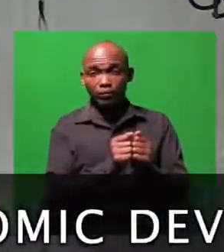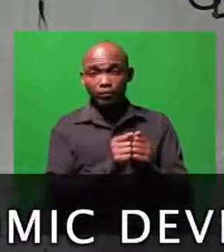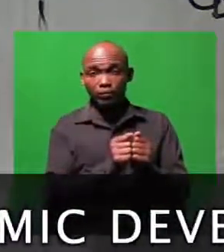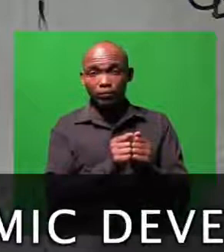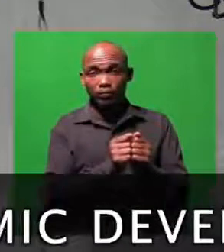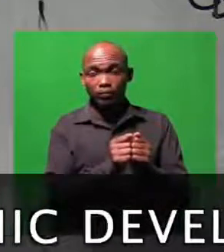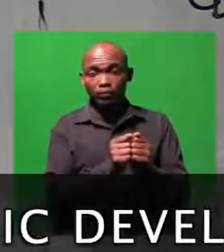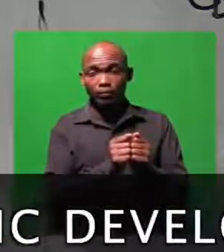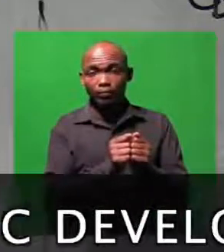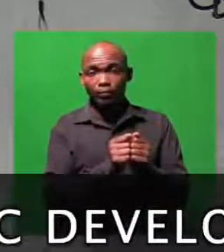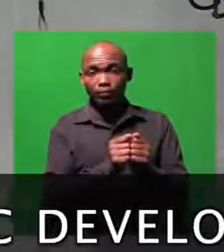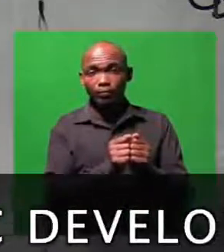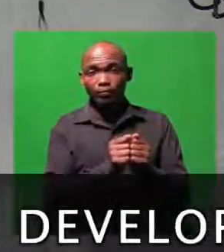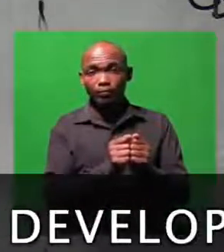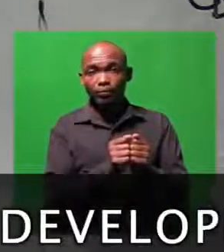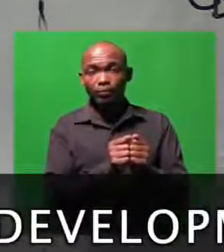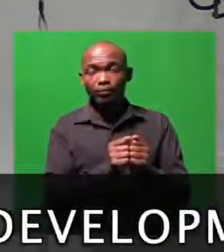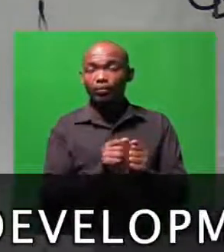tools.